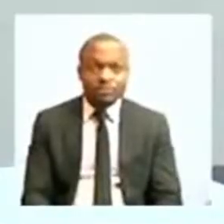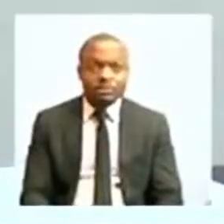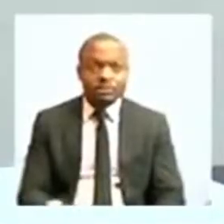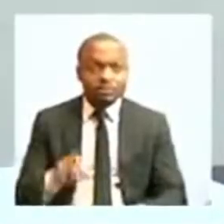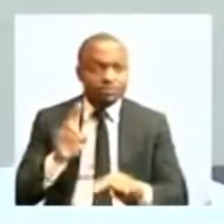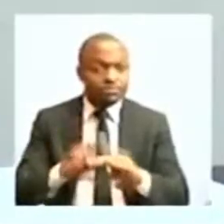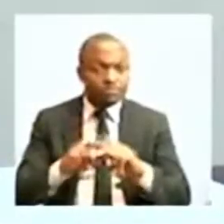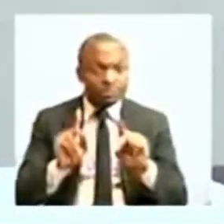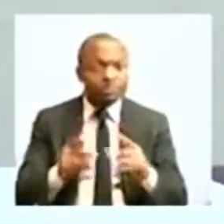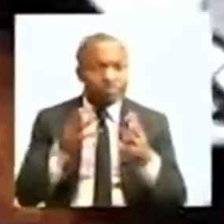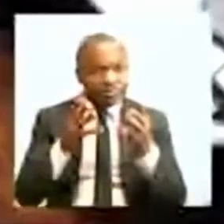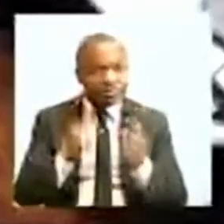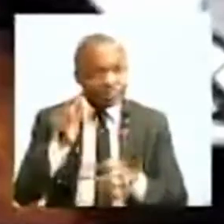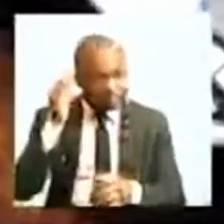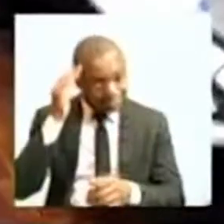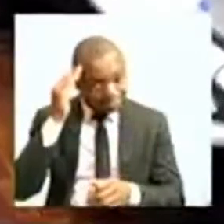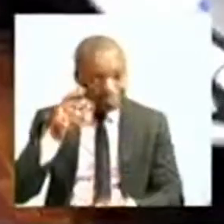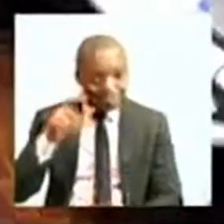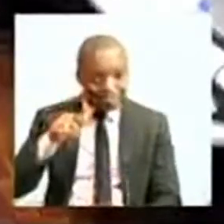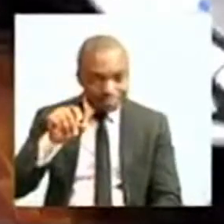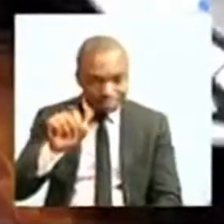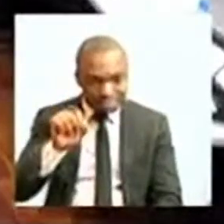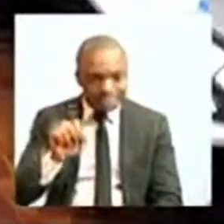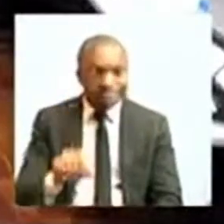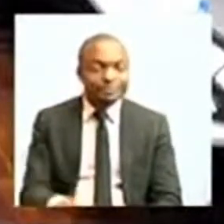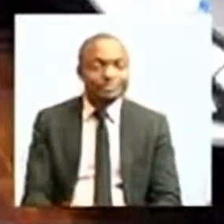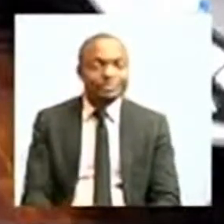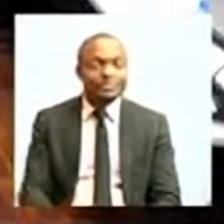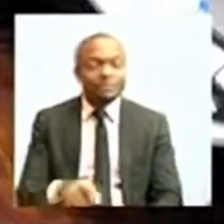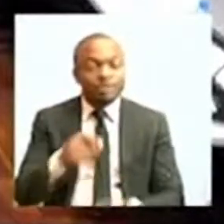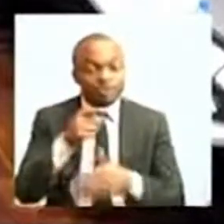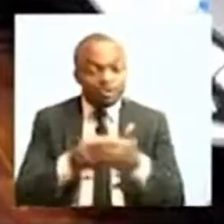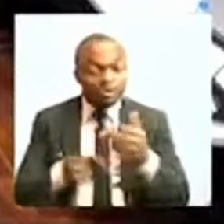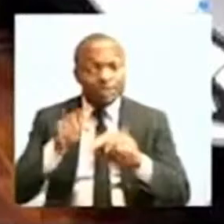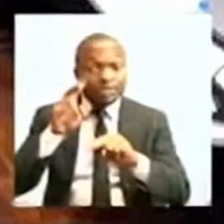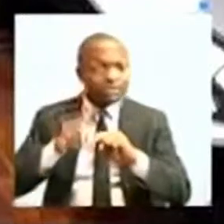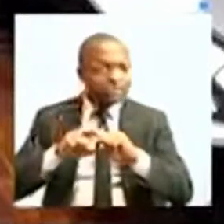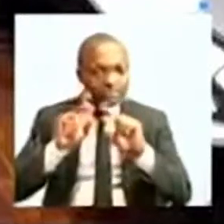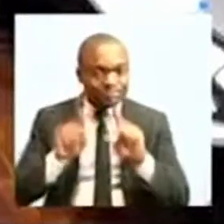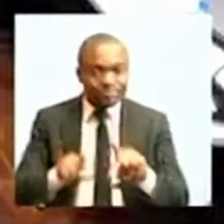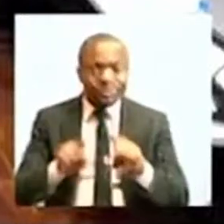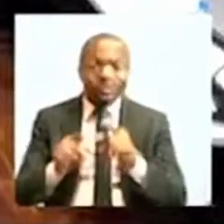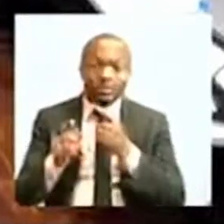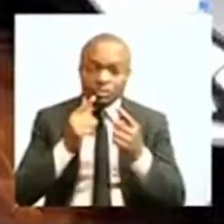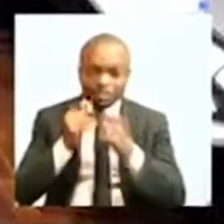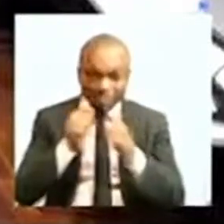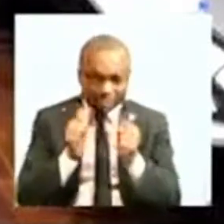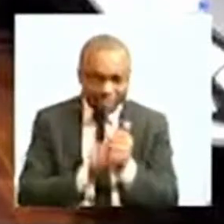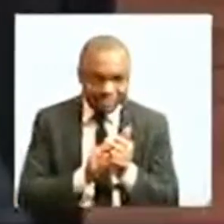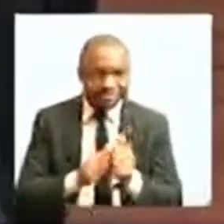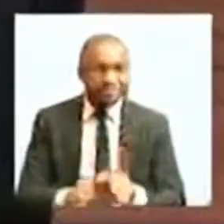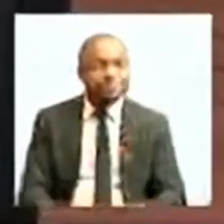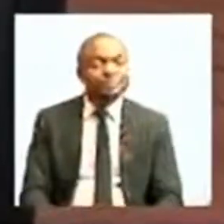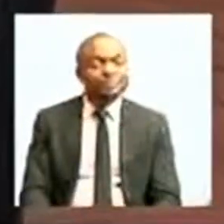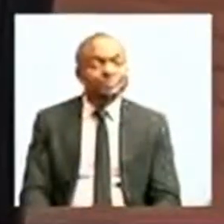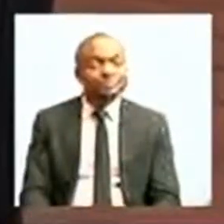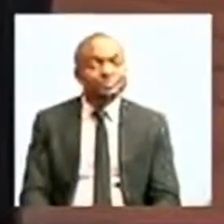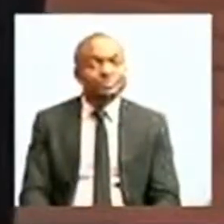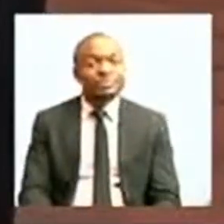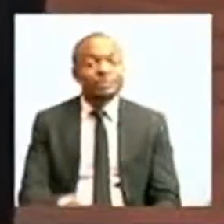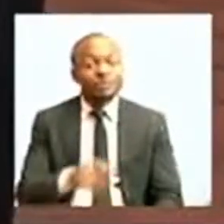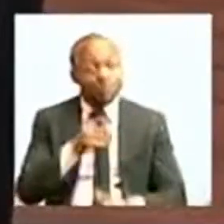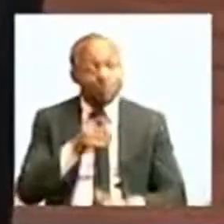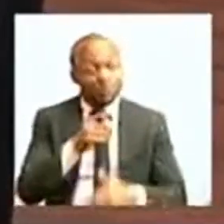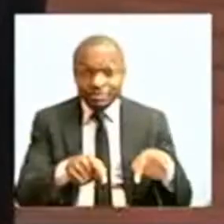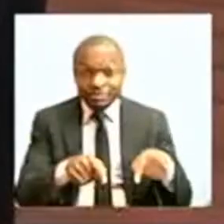Chair, I would like to find out from the PS what the chair has just spoken. Actually, that is what